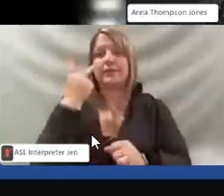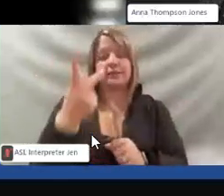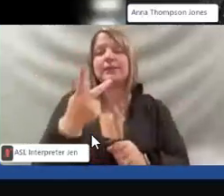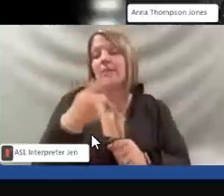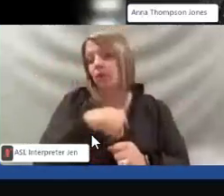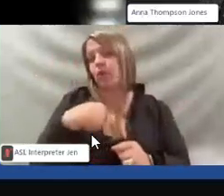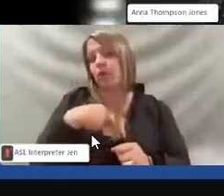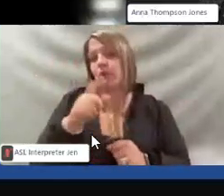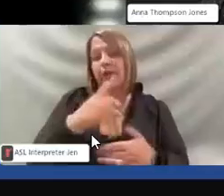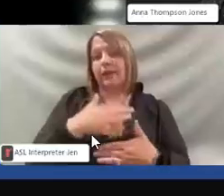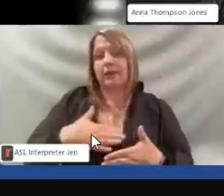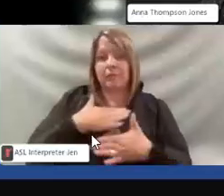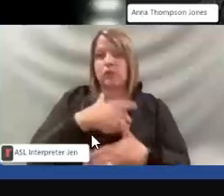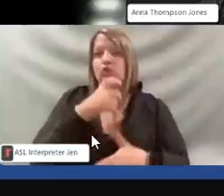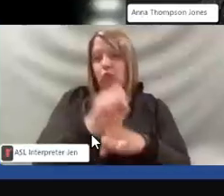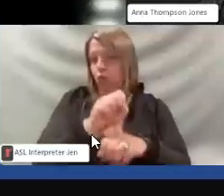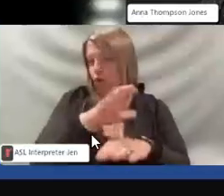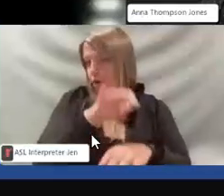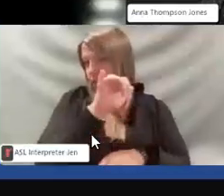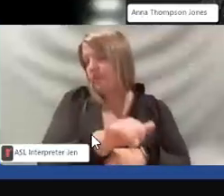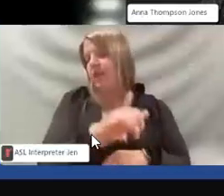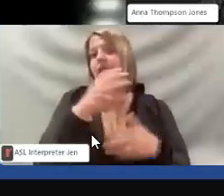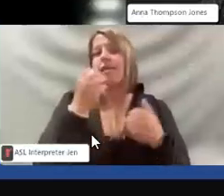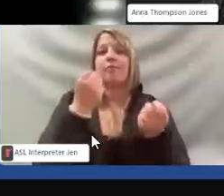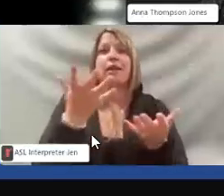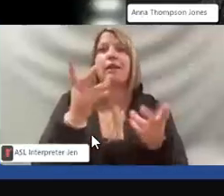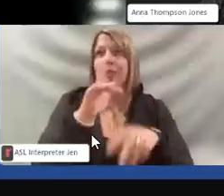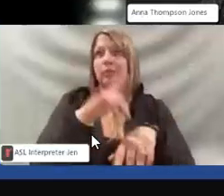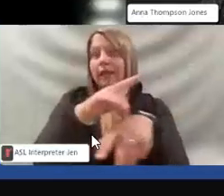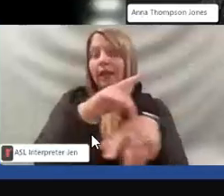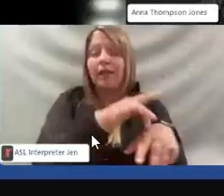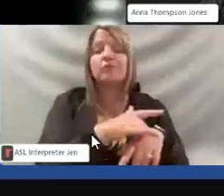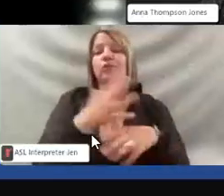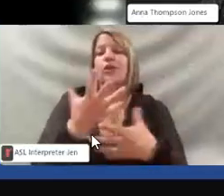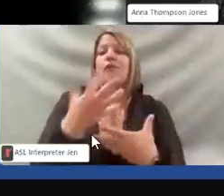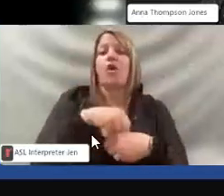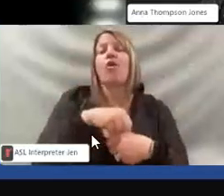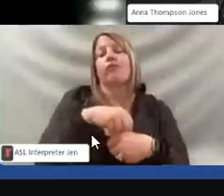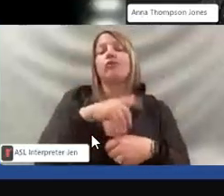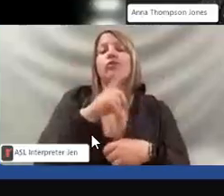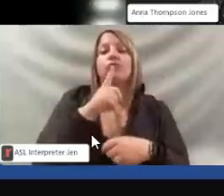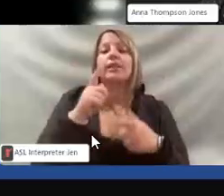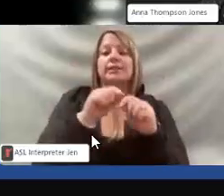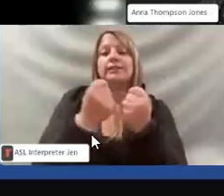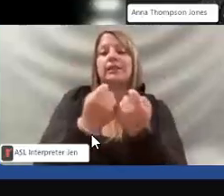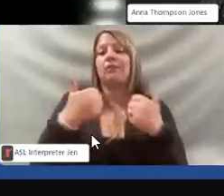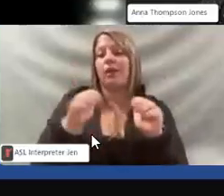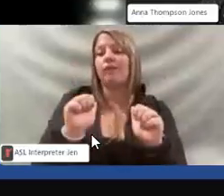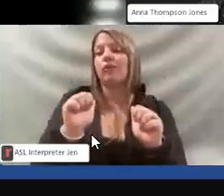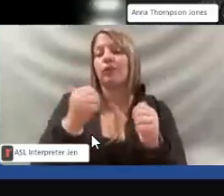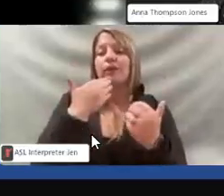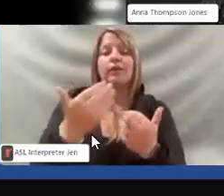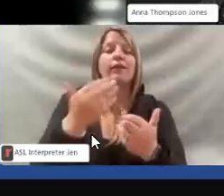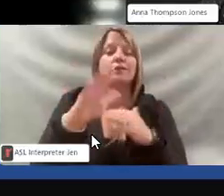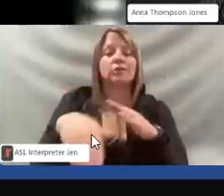with everybody who's worked on that, and lots of folks have touched it and been involved with it. So it's really been a team effort. So thanks to